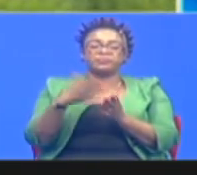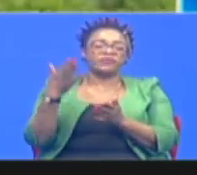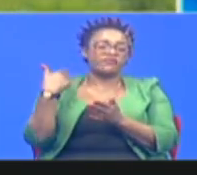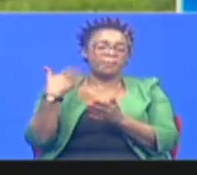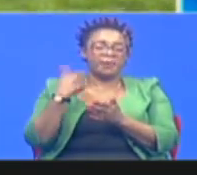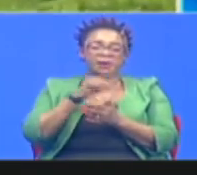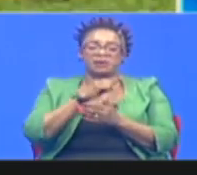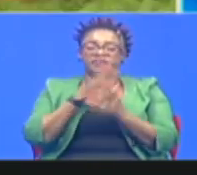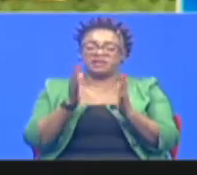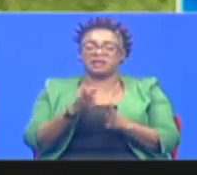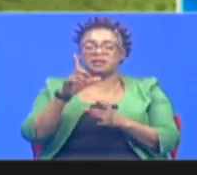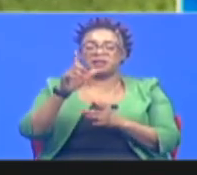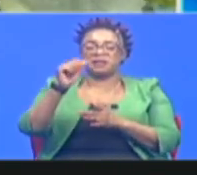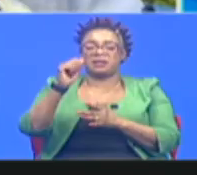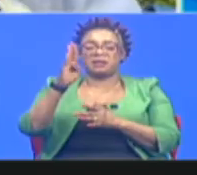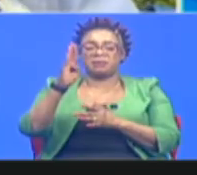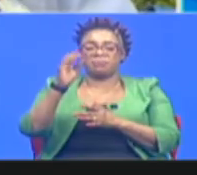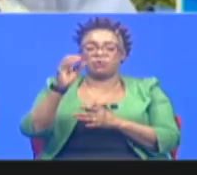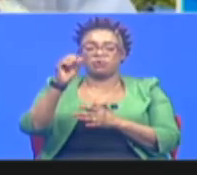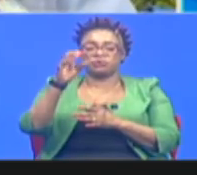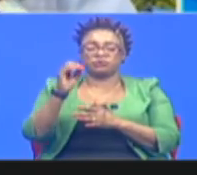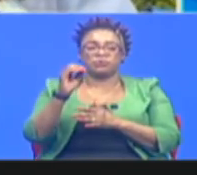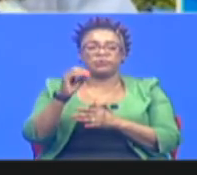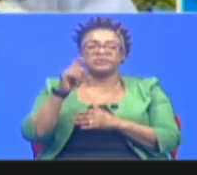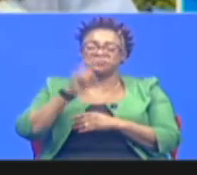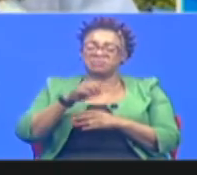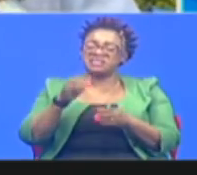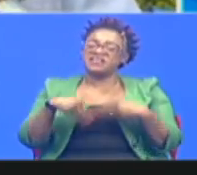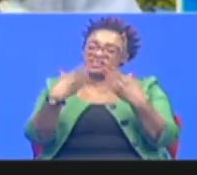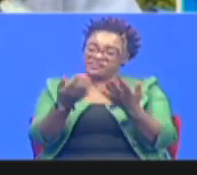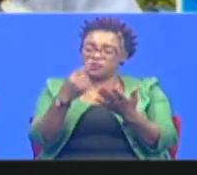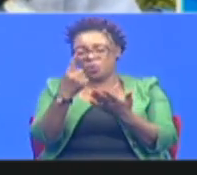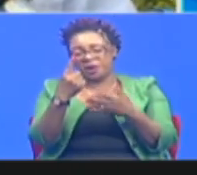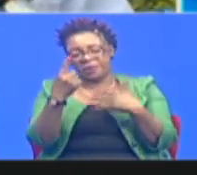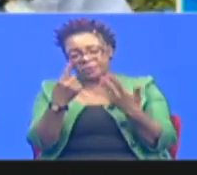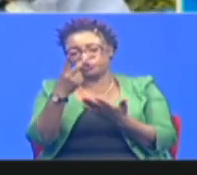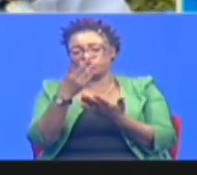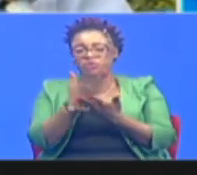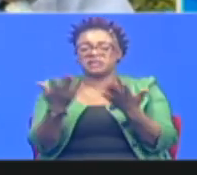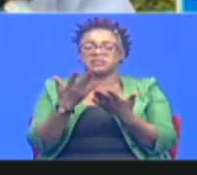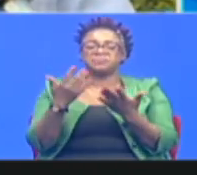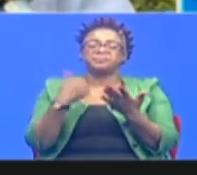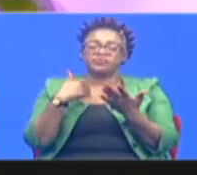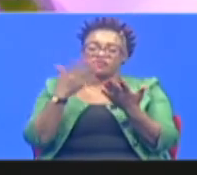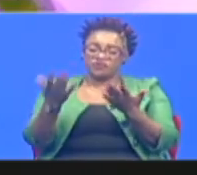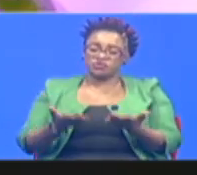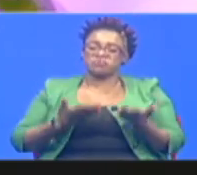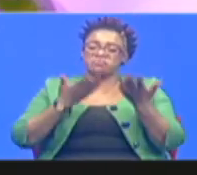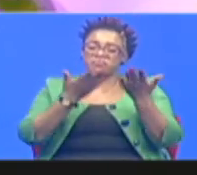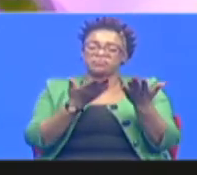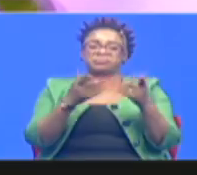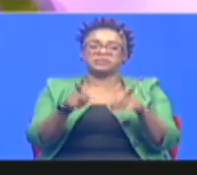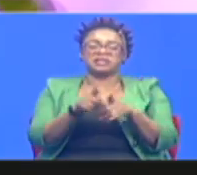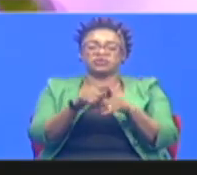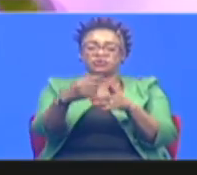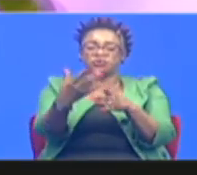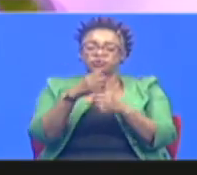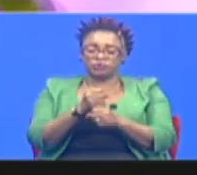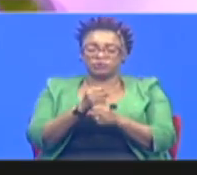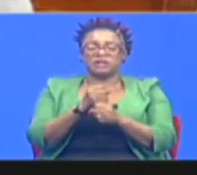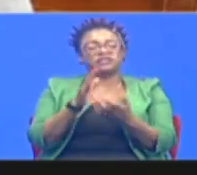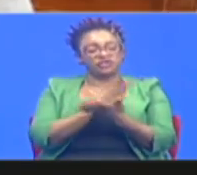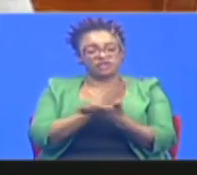and she must have given you one or two things that she wanted you to carry forward as you took the leadership baton. Share with us